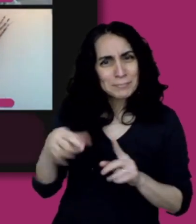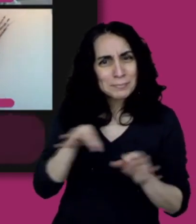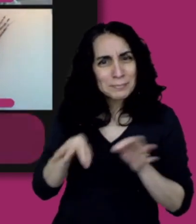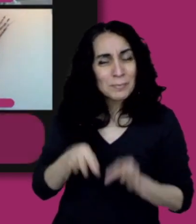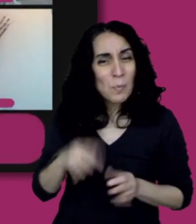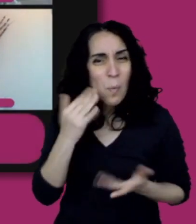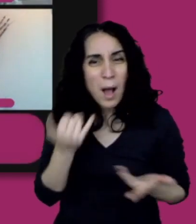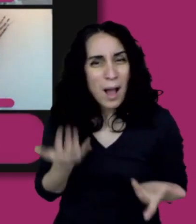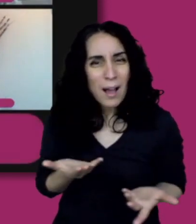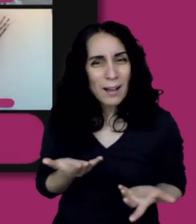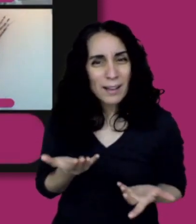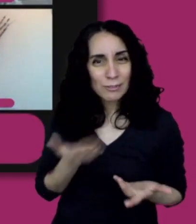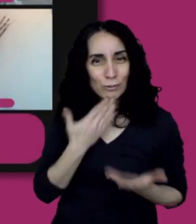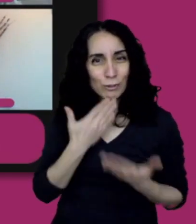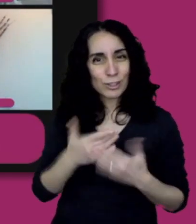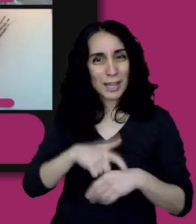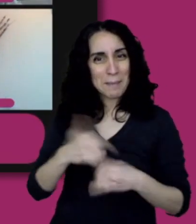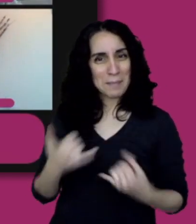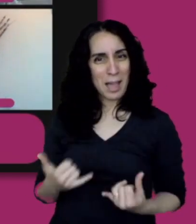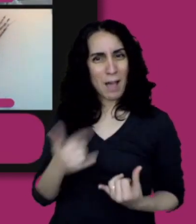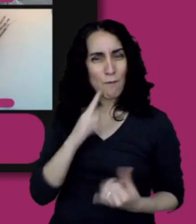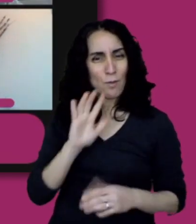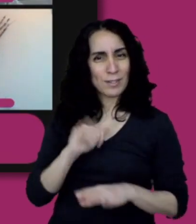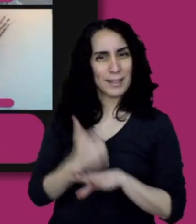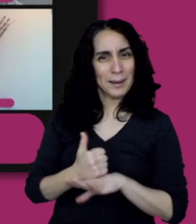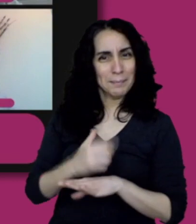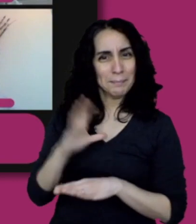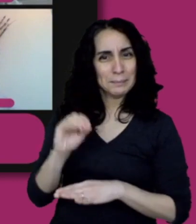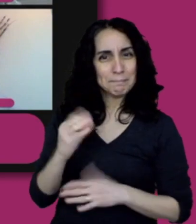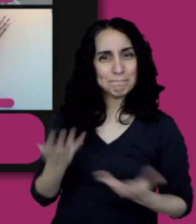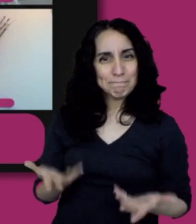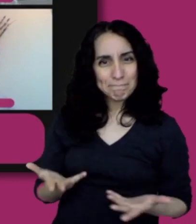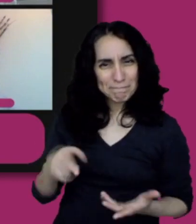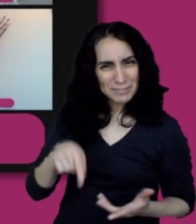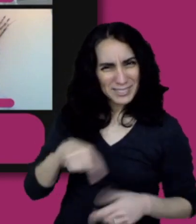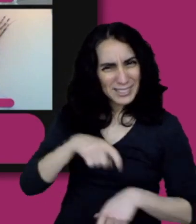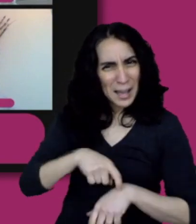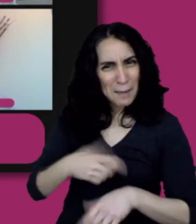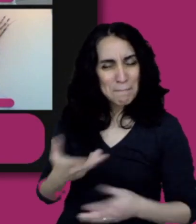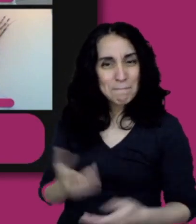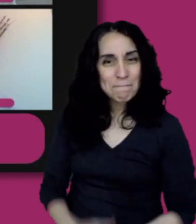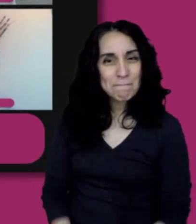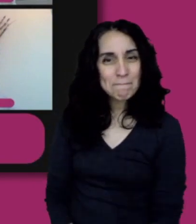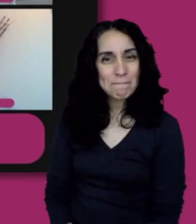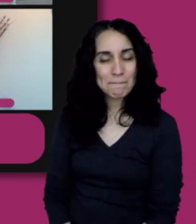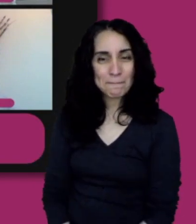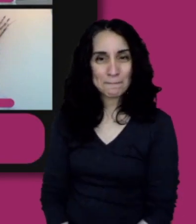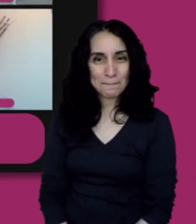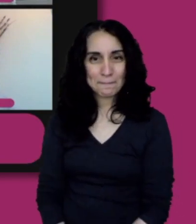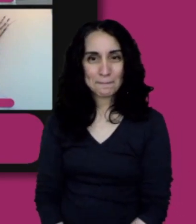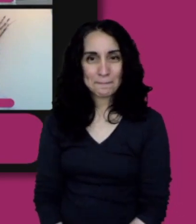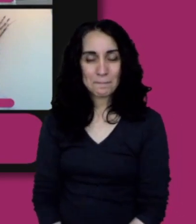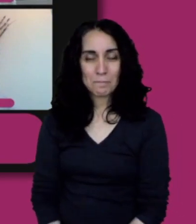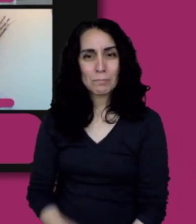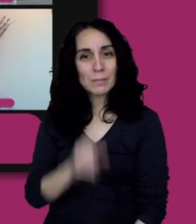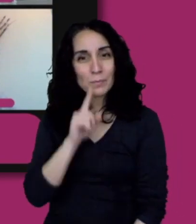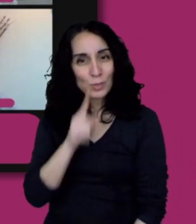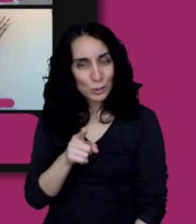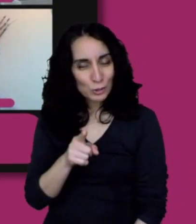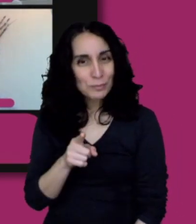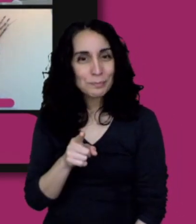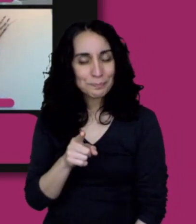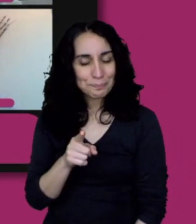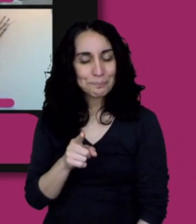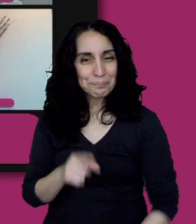more about why that is, and tell us how one might sort of approach that in this time? Sure,